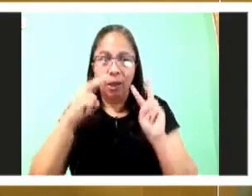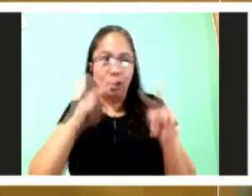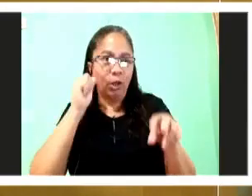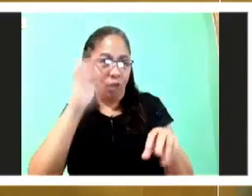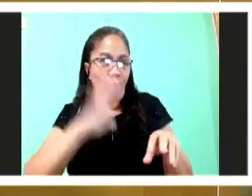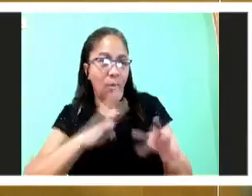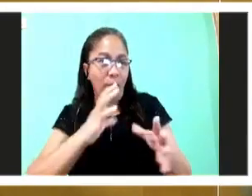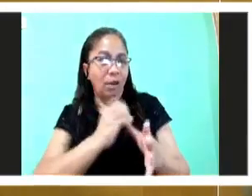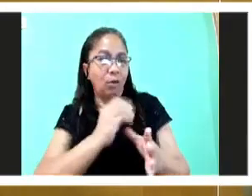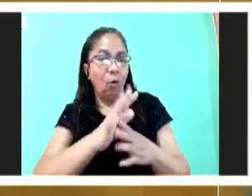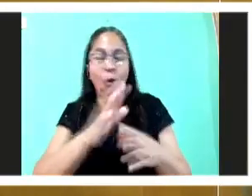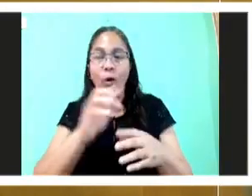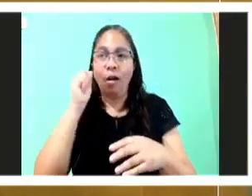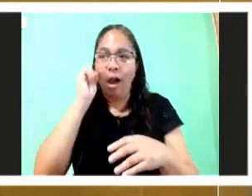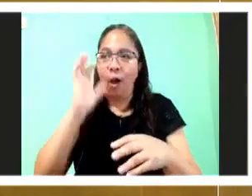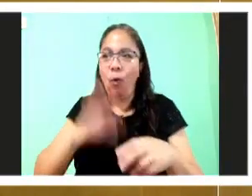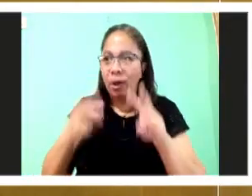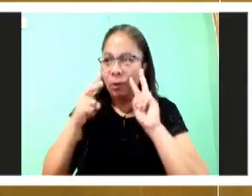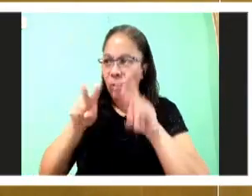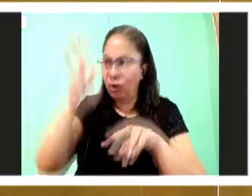side.